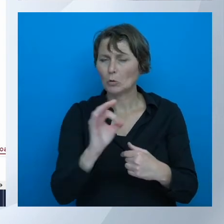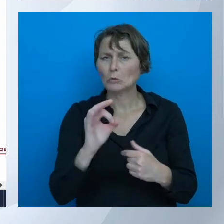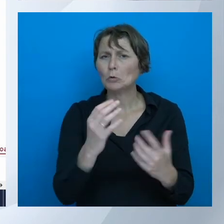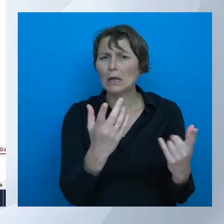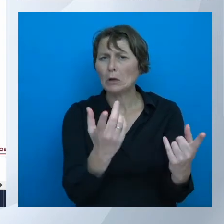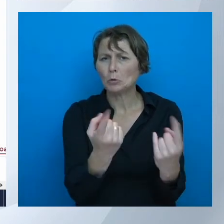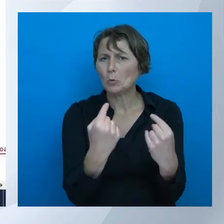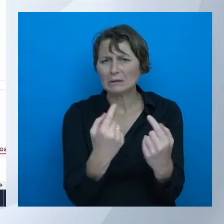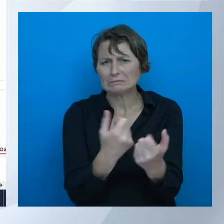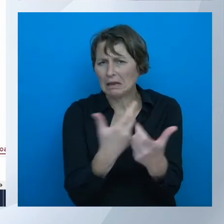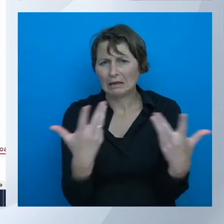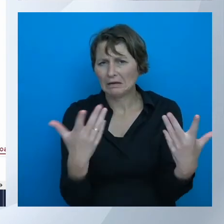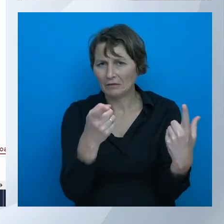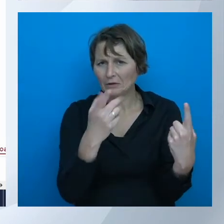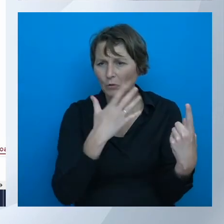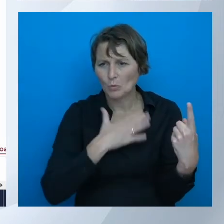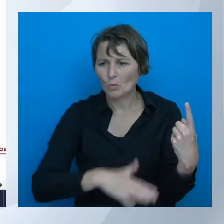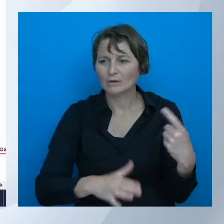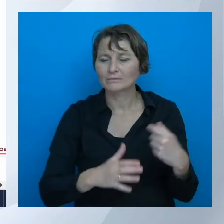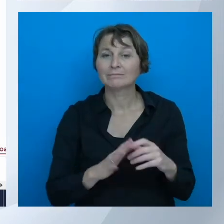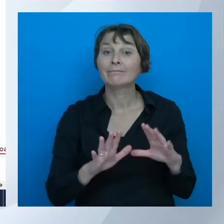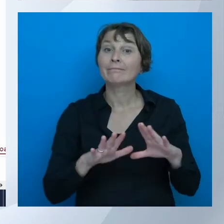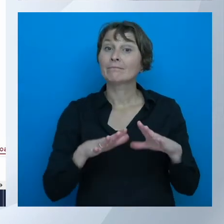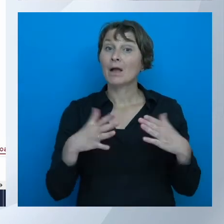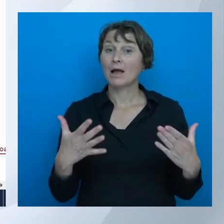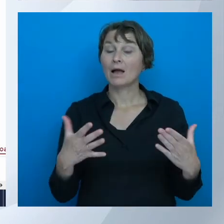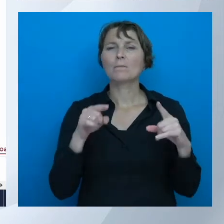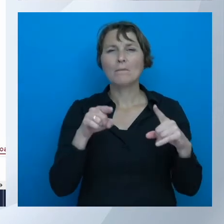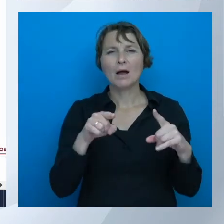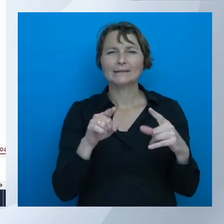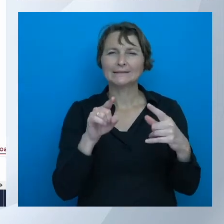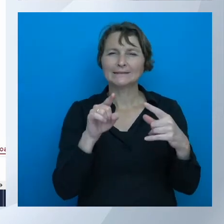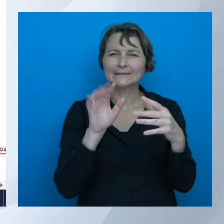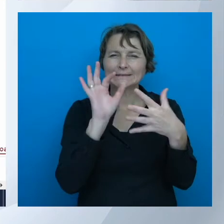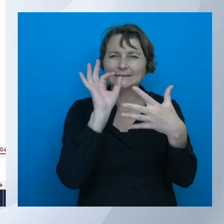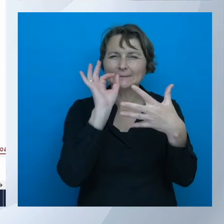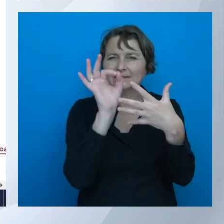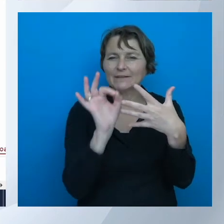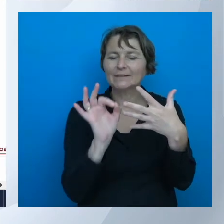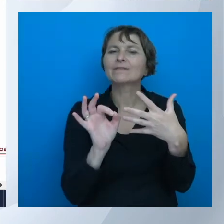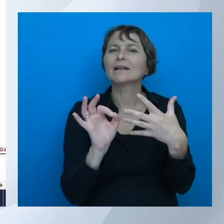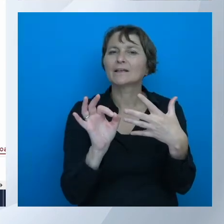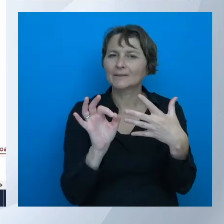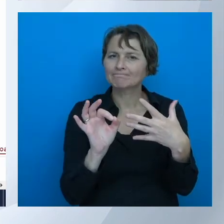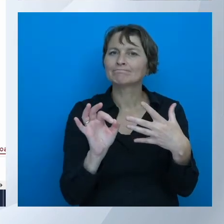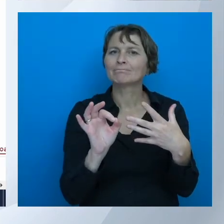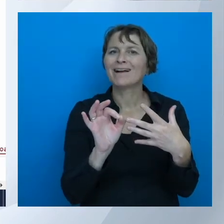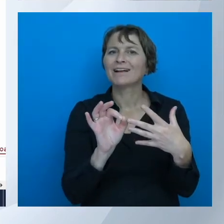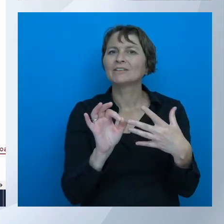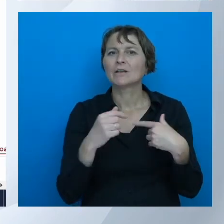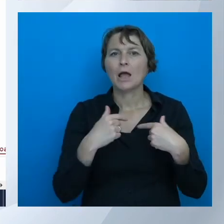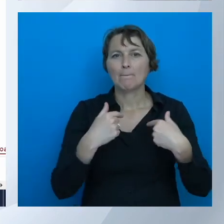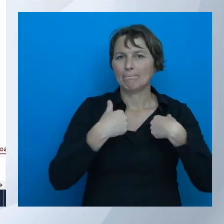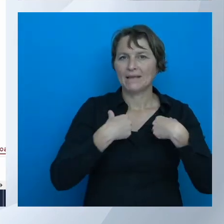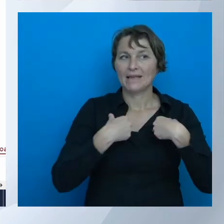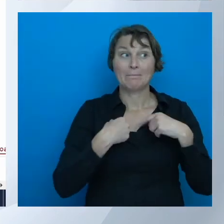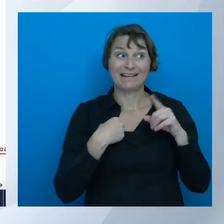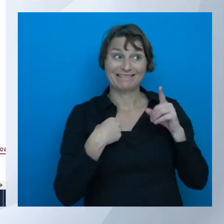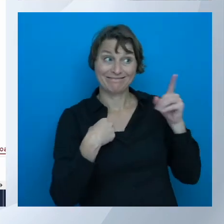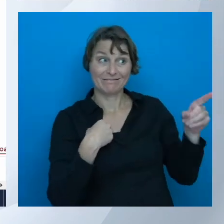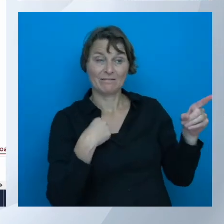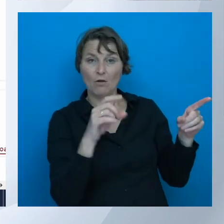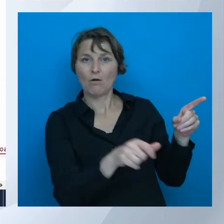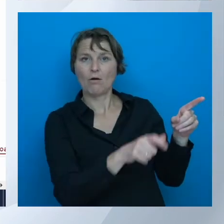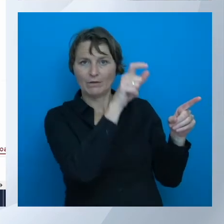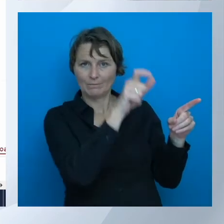What you need to do for that is you actually have to specify that you're doing a on behalf flow. So what I want to do is I want to do the request